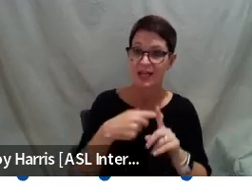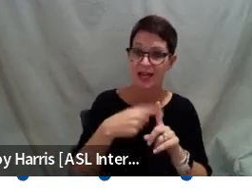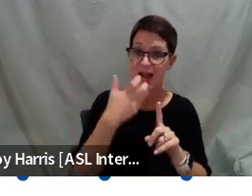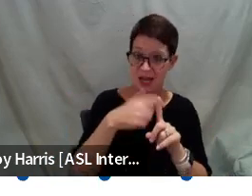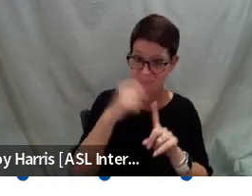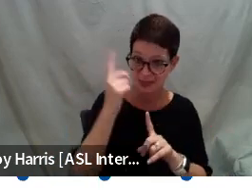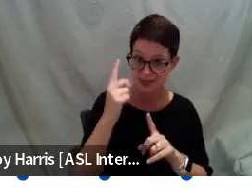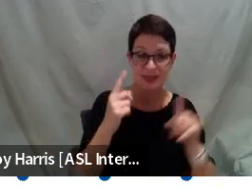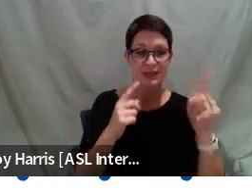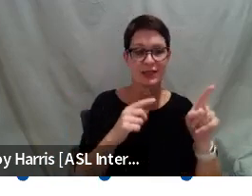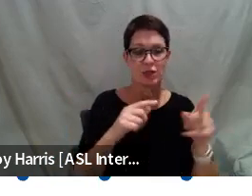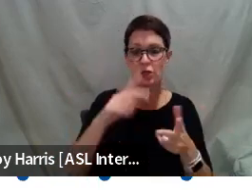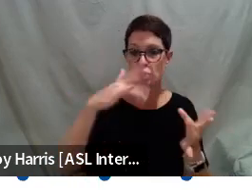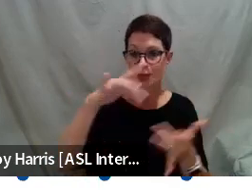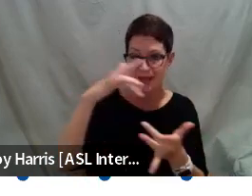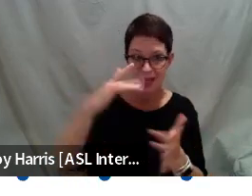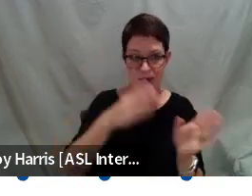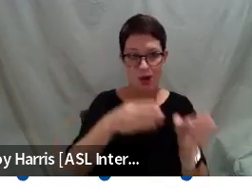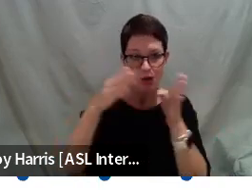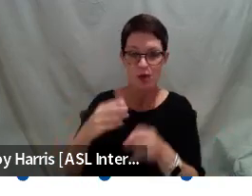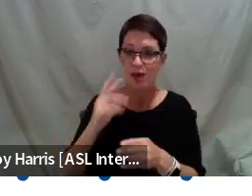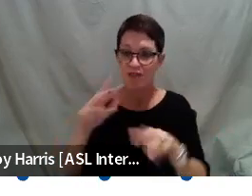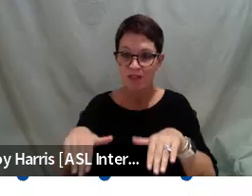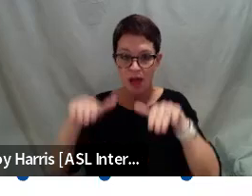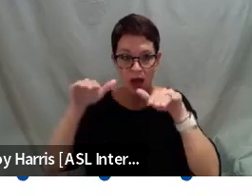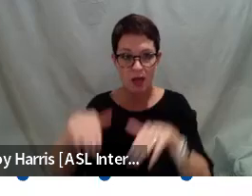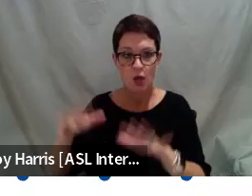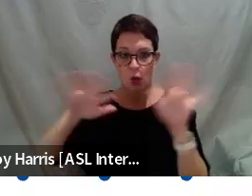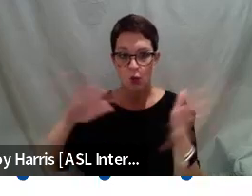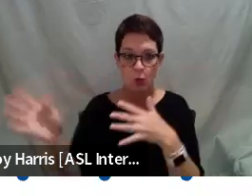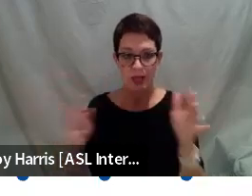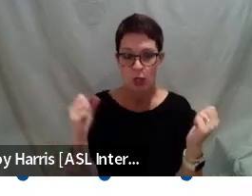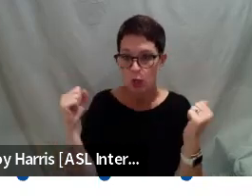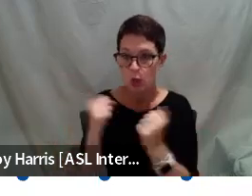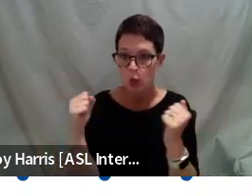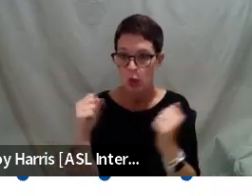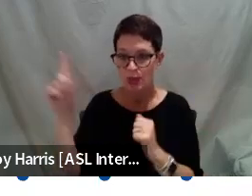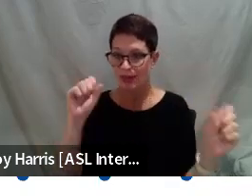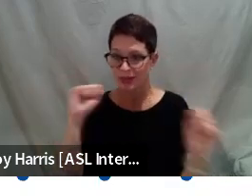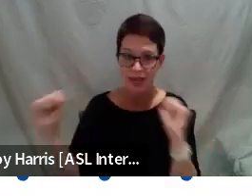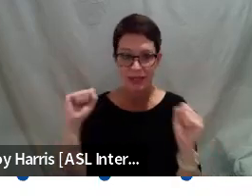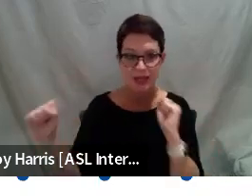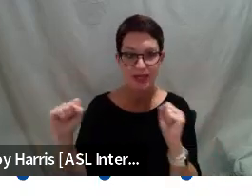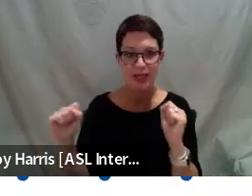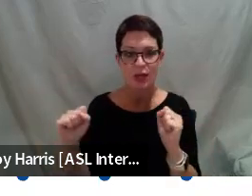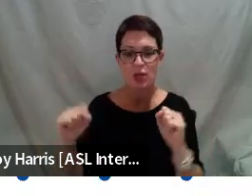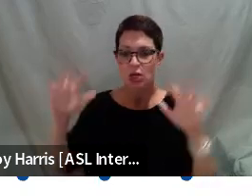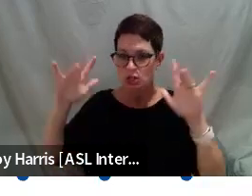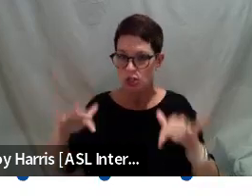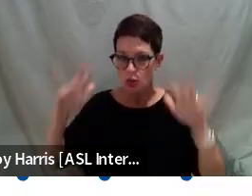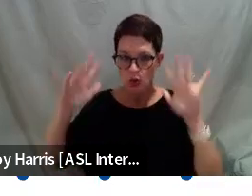then going from tornadoes to flood, wind, cold, lightning, winter storms,